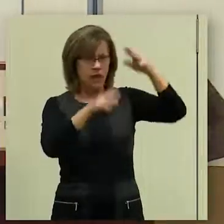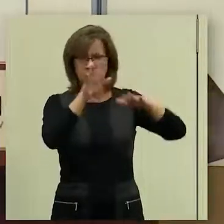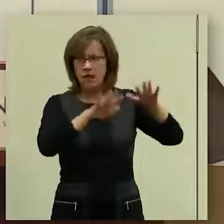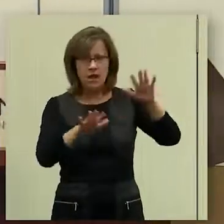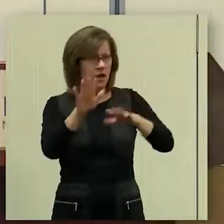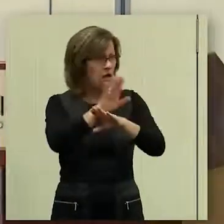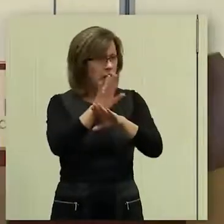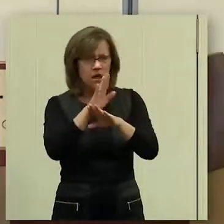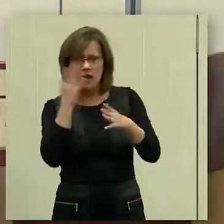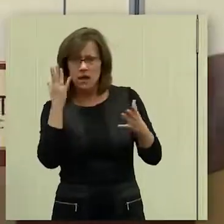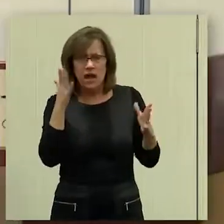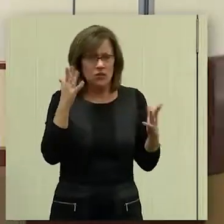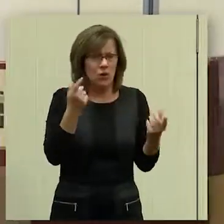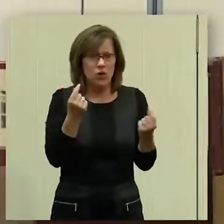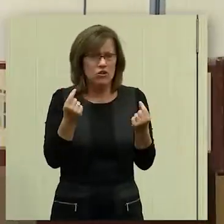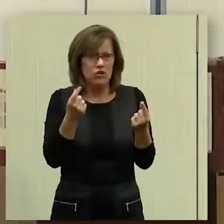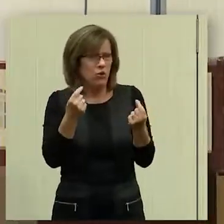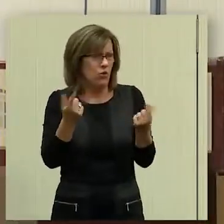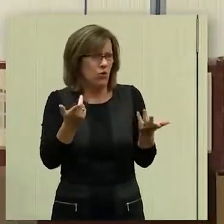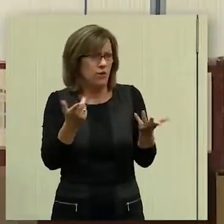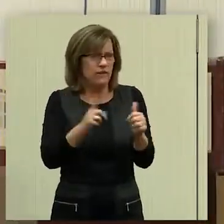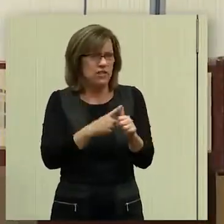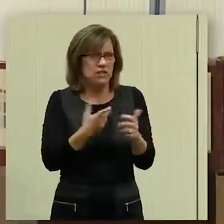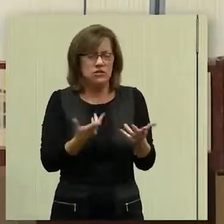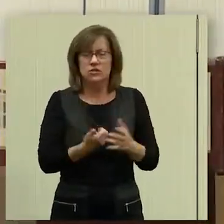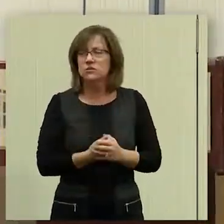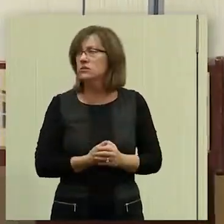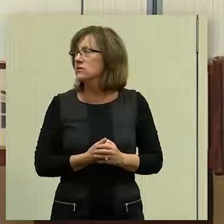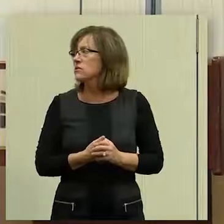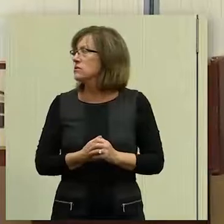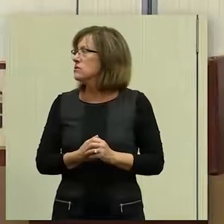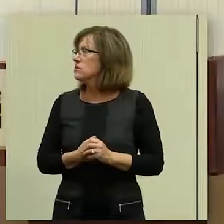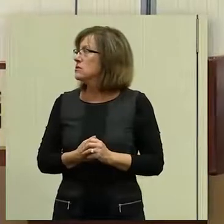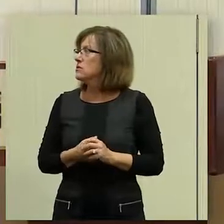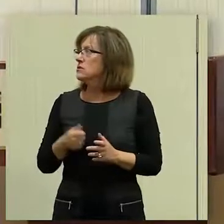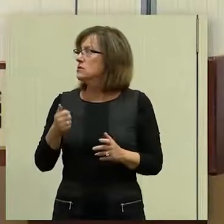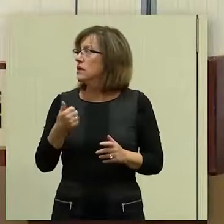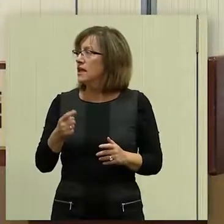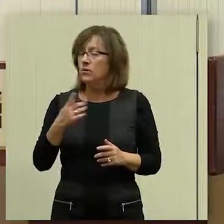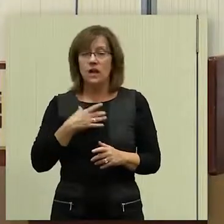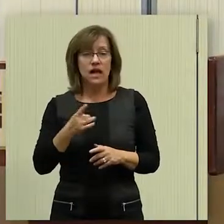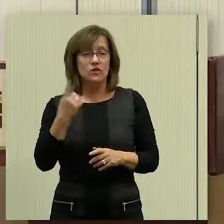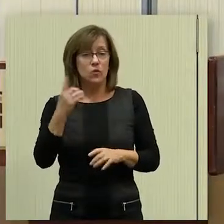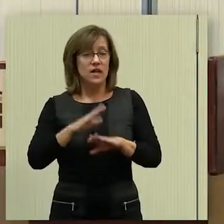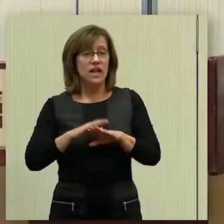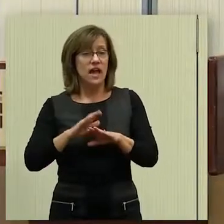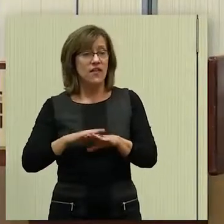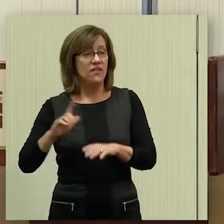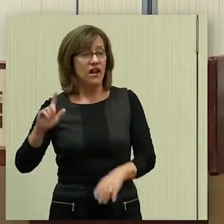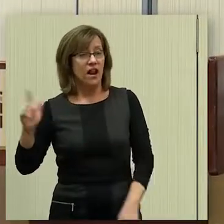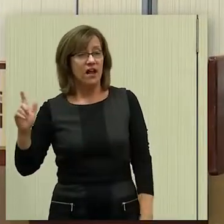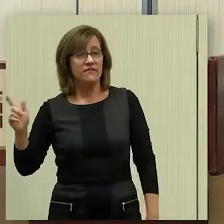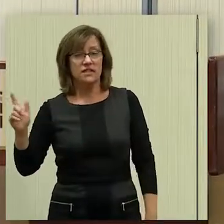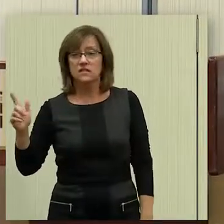really know what to do. Okay. Anybody attracted to the one on the left?